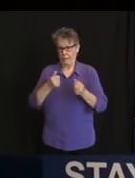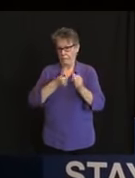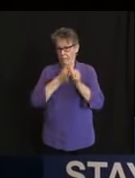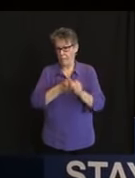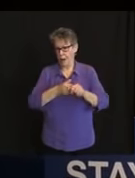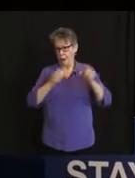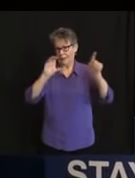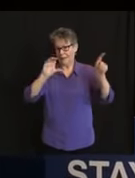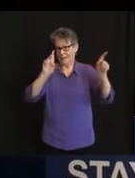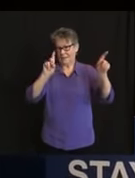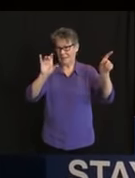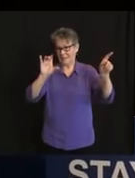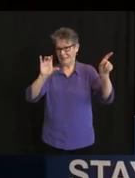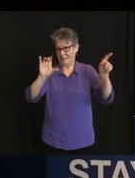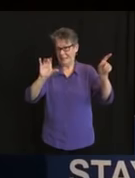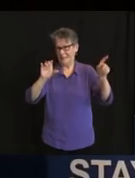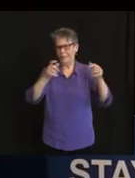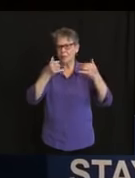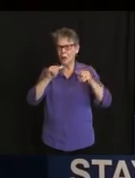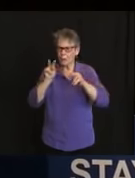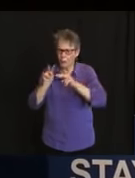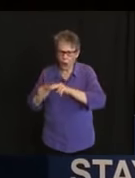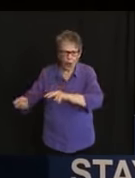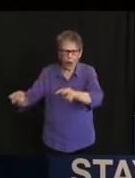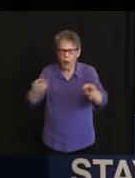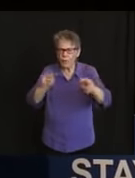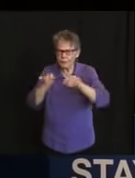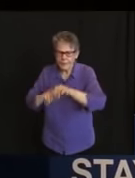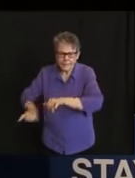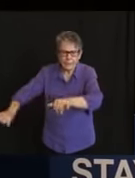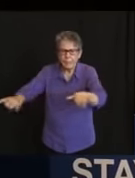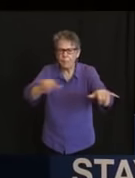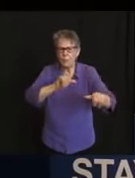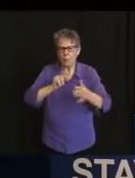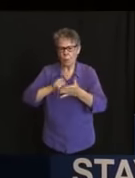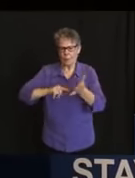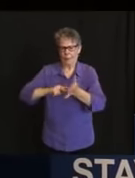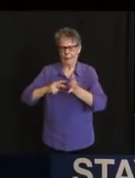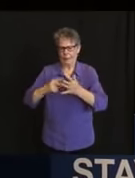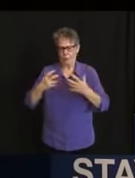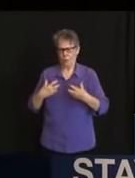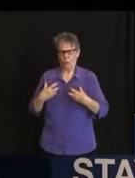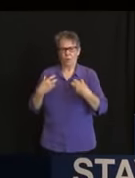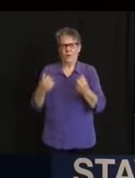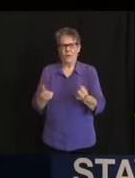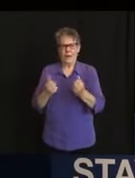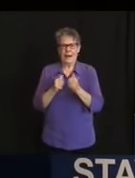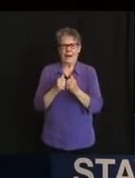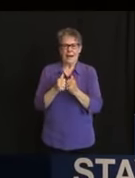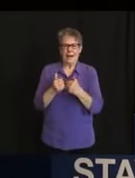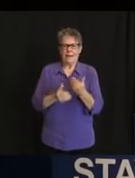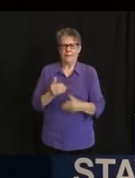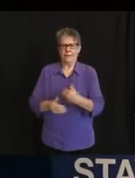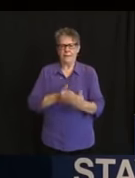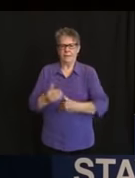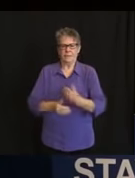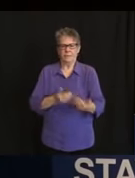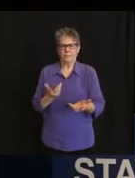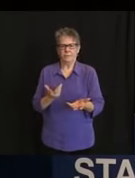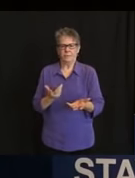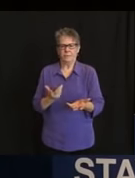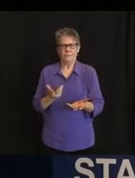as the Commissioner has mentioned in previous weeks, whenever we get this question, it's really, how exactly would you define that? We have